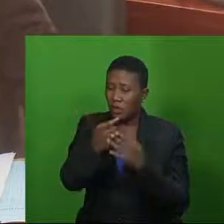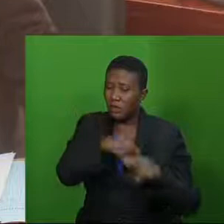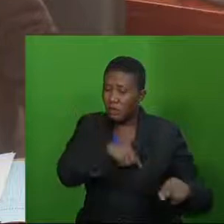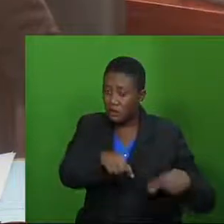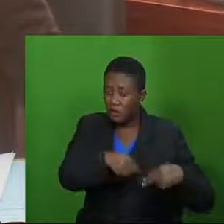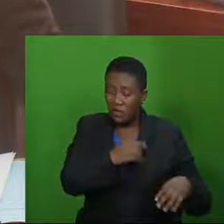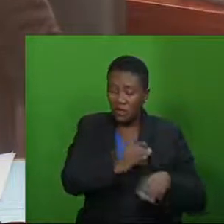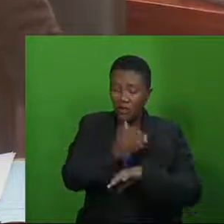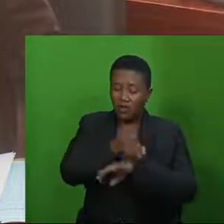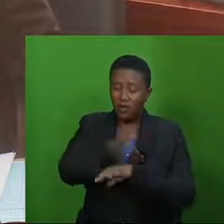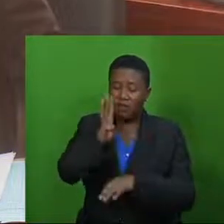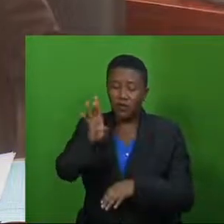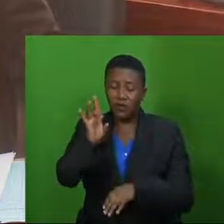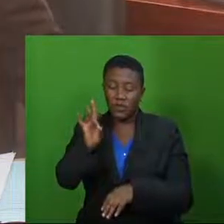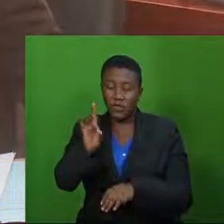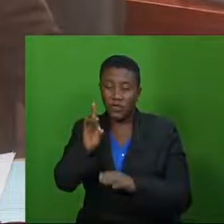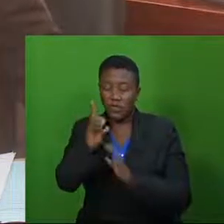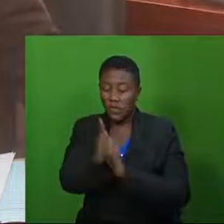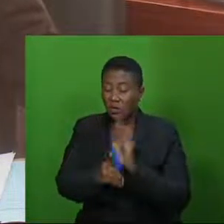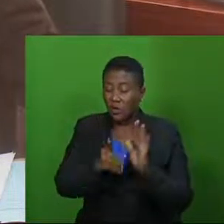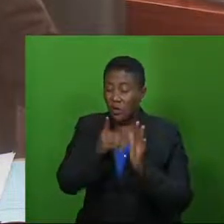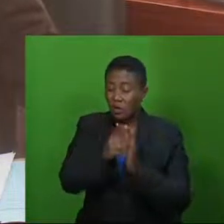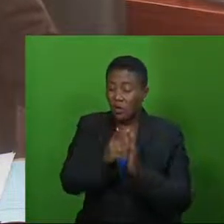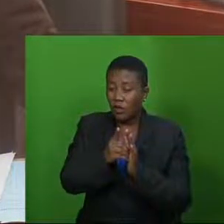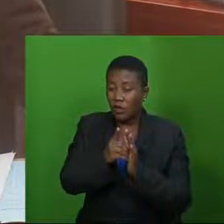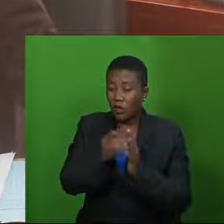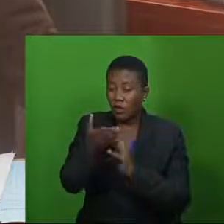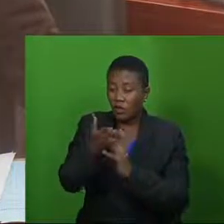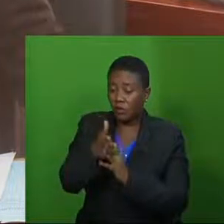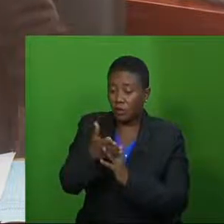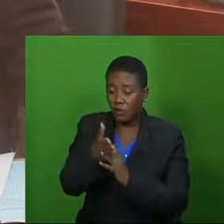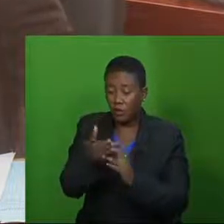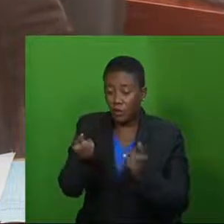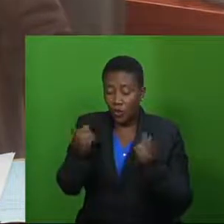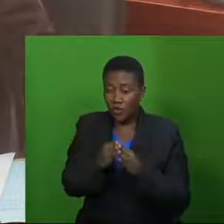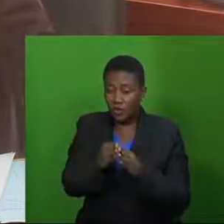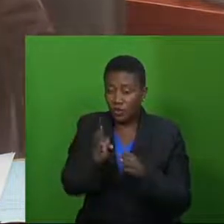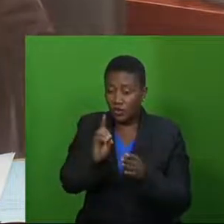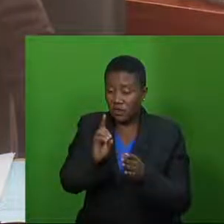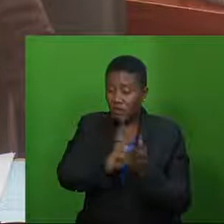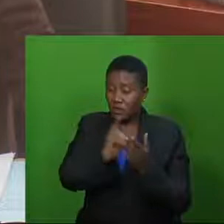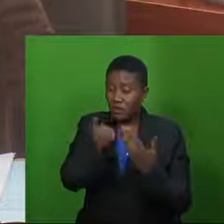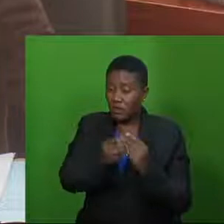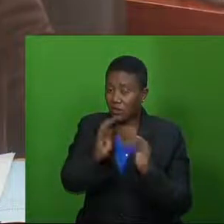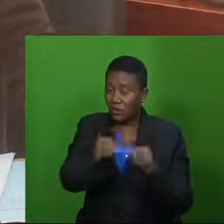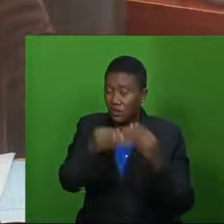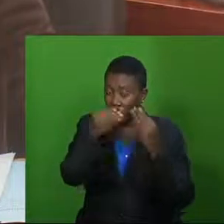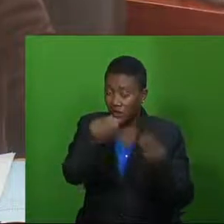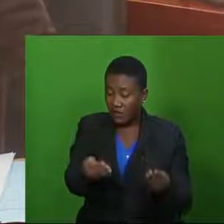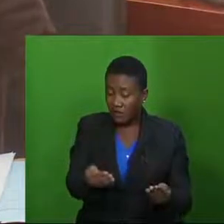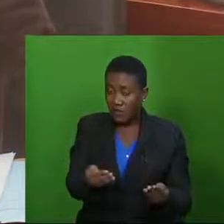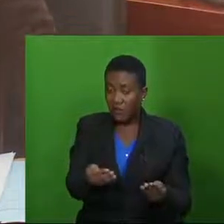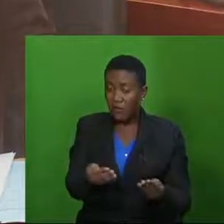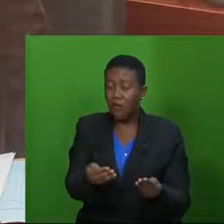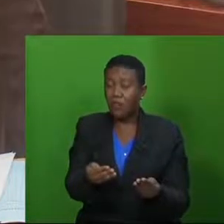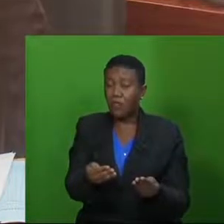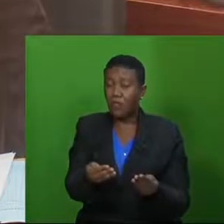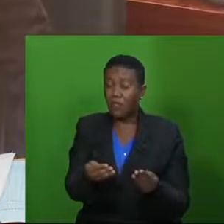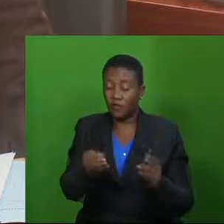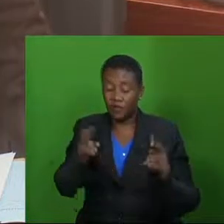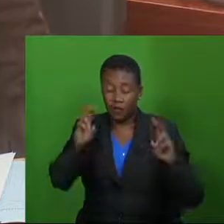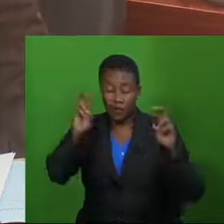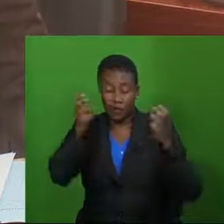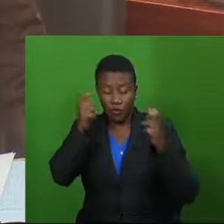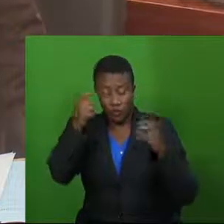elapsed between the date on which notice of the motion is given, motion is moved. The motion for the